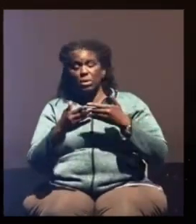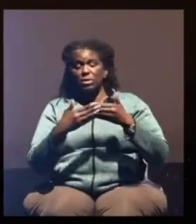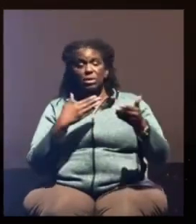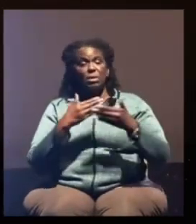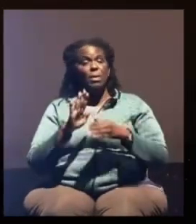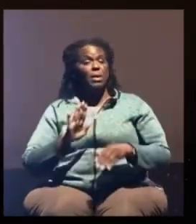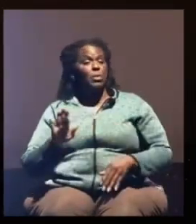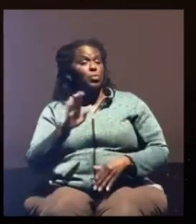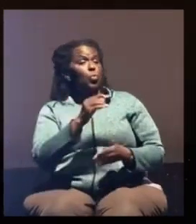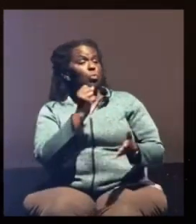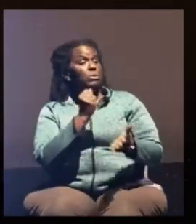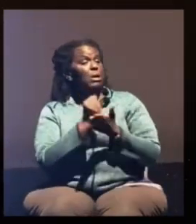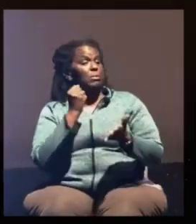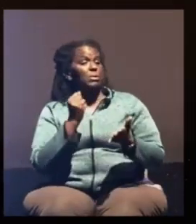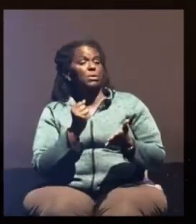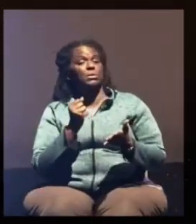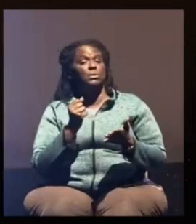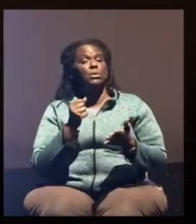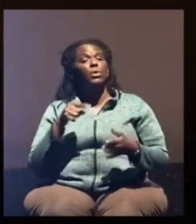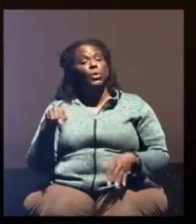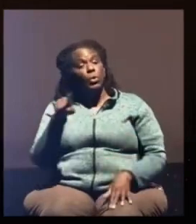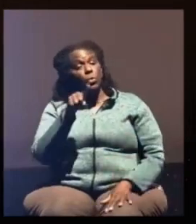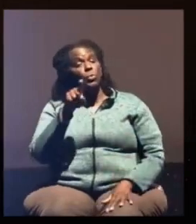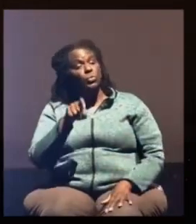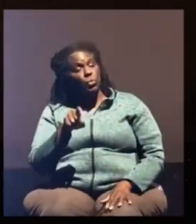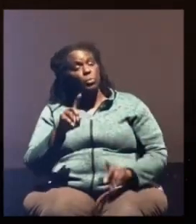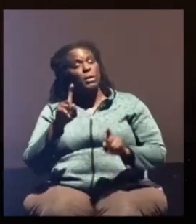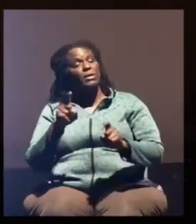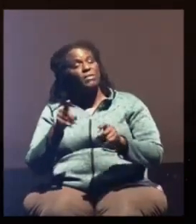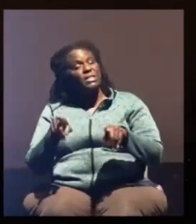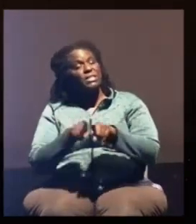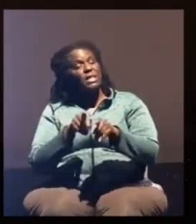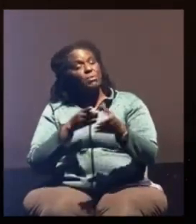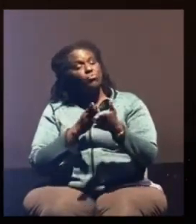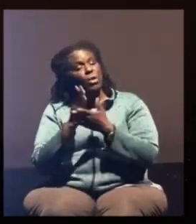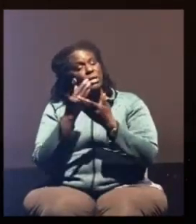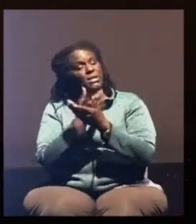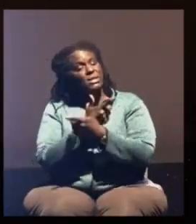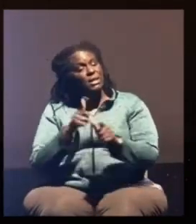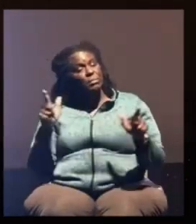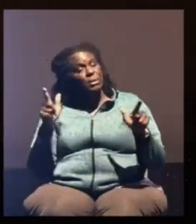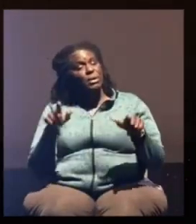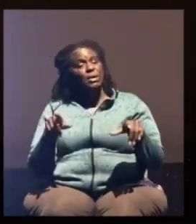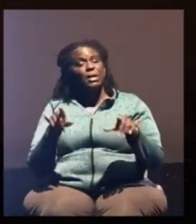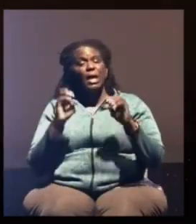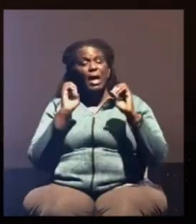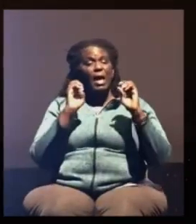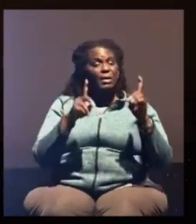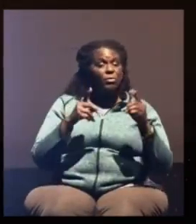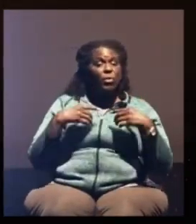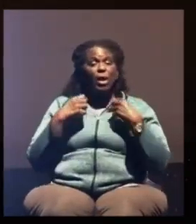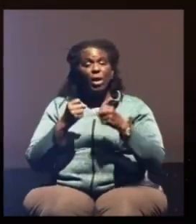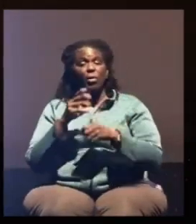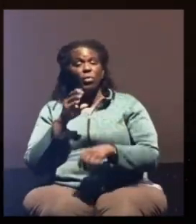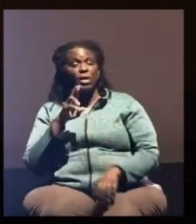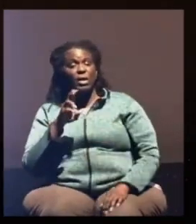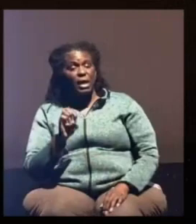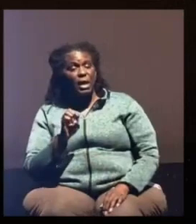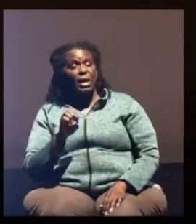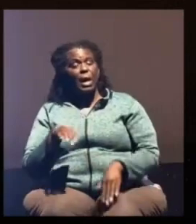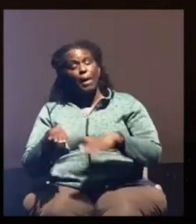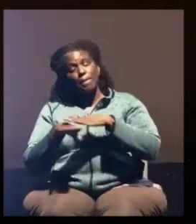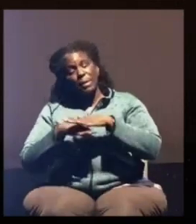your documentation status, you should be afforded the same rights and liberties, education, healthcare, and basic